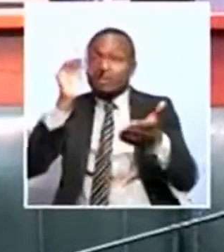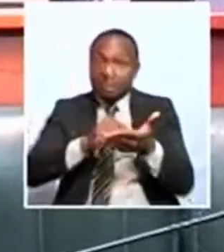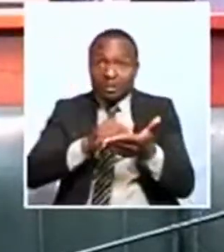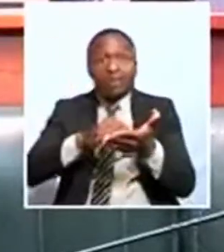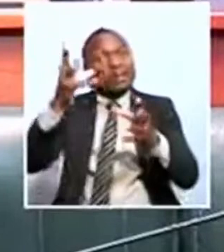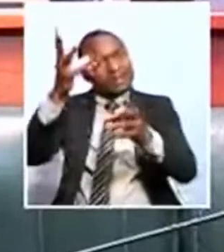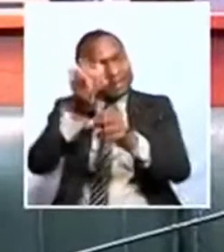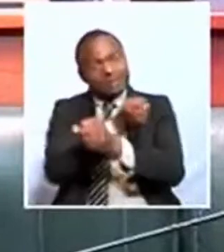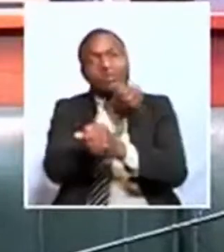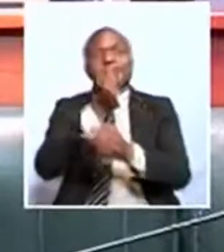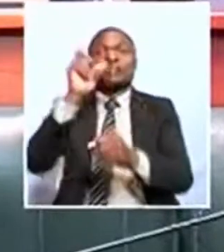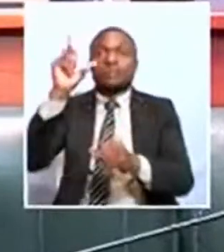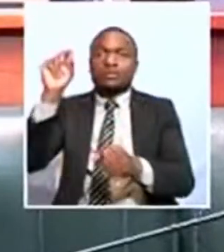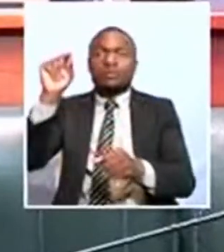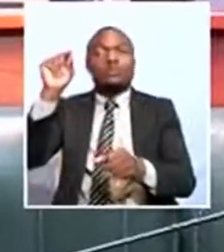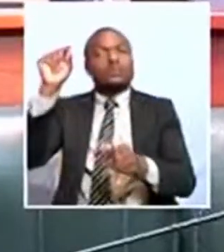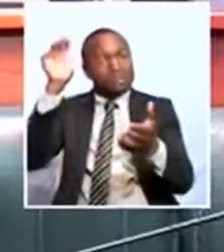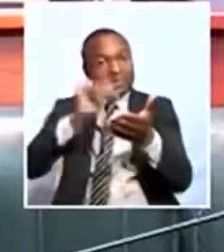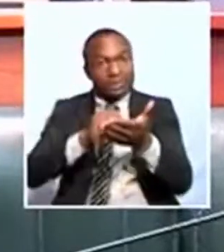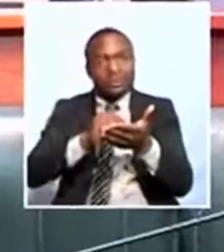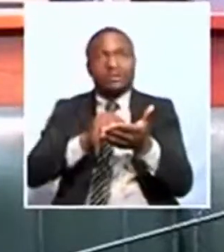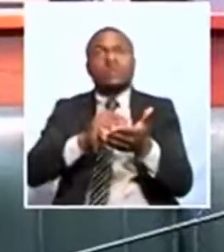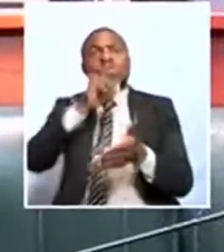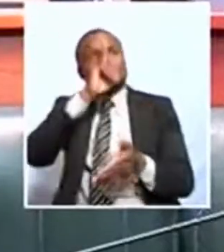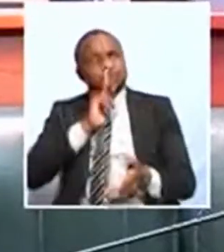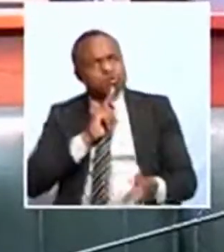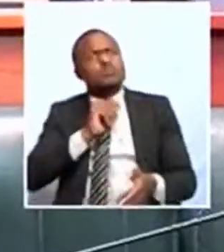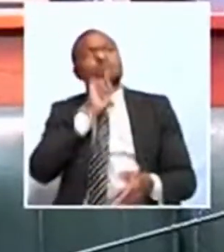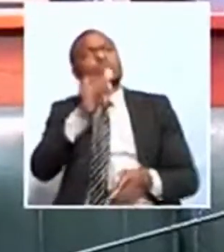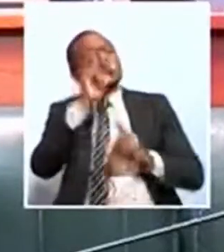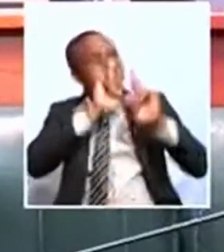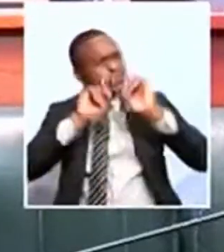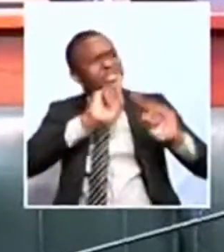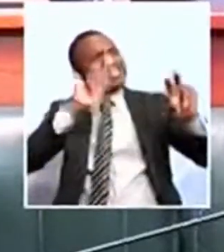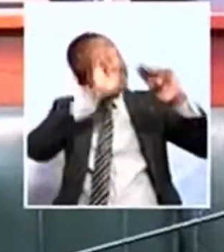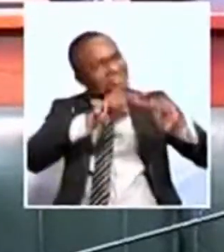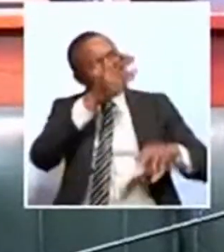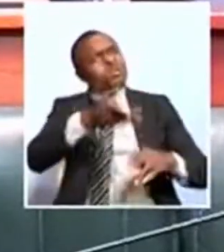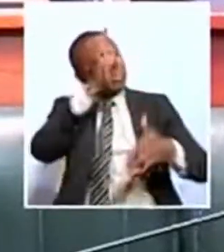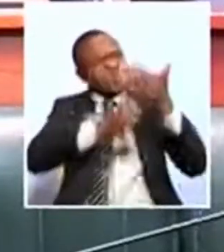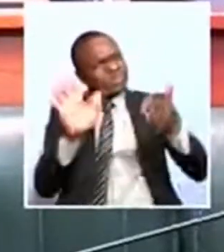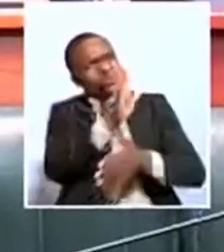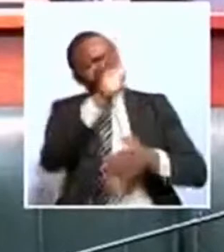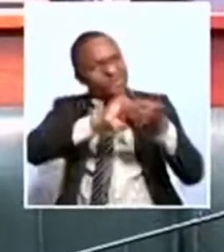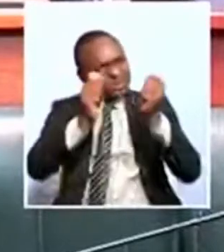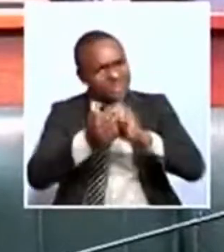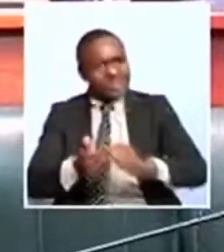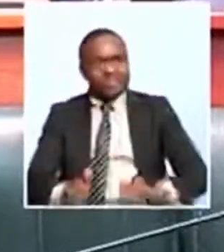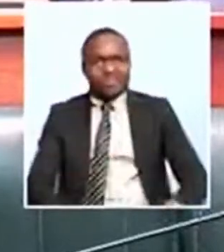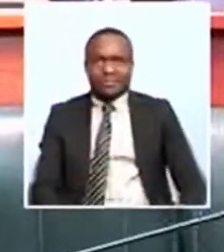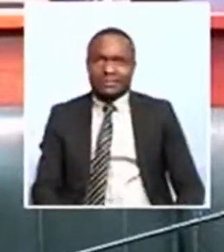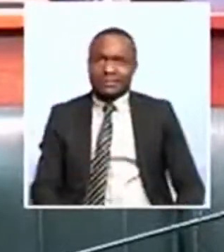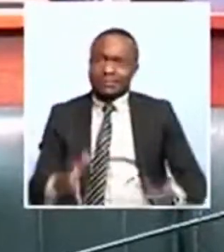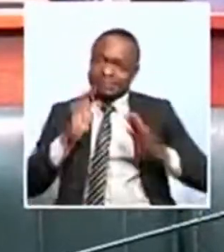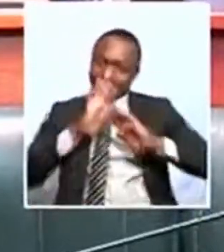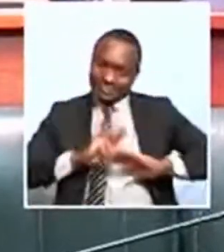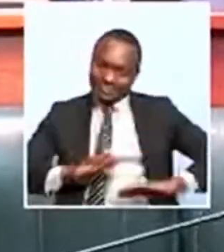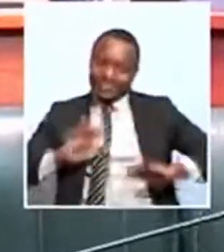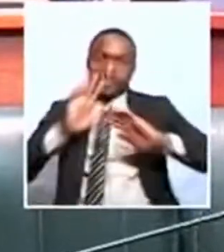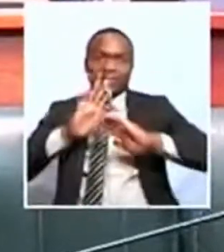achieved 20,000. Keep quiet, don't debate on your seats. What's your problem? Order, Honorable